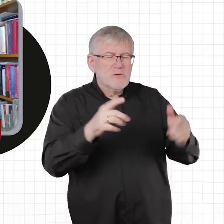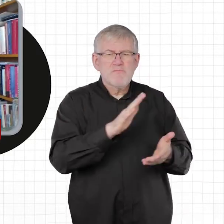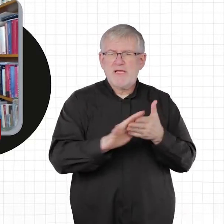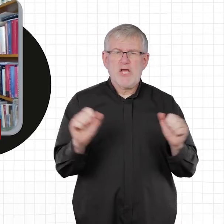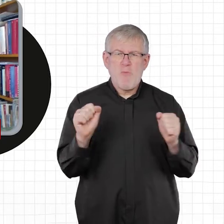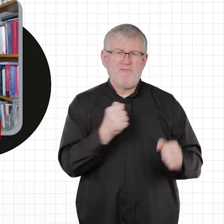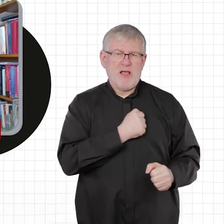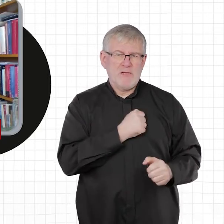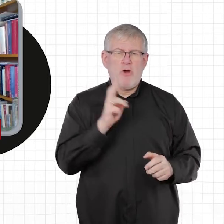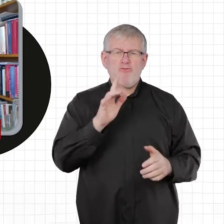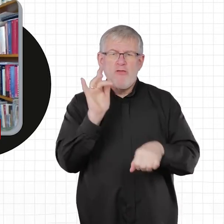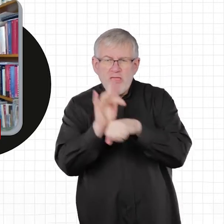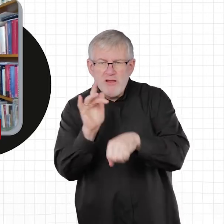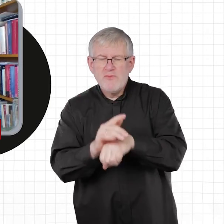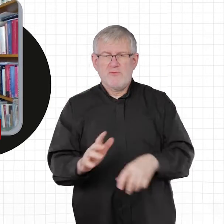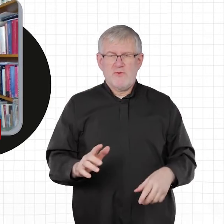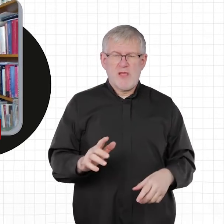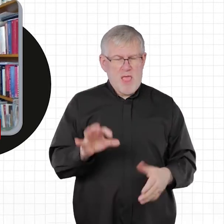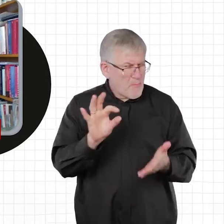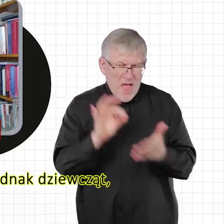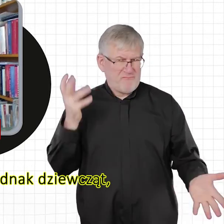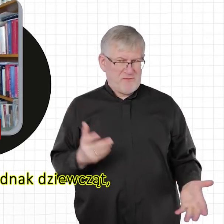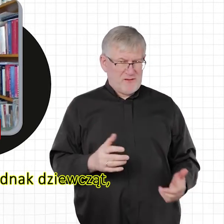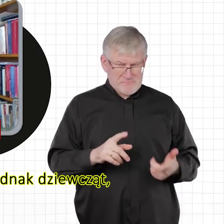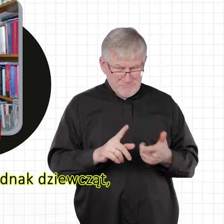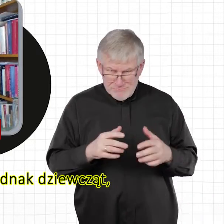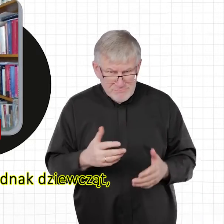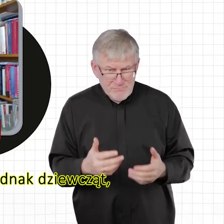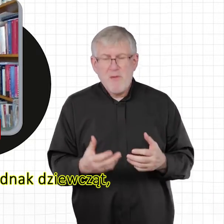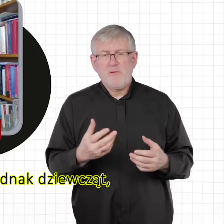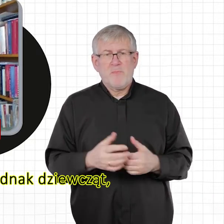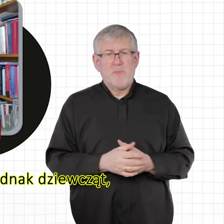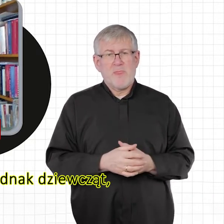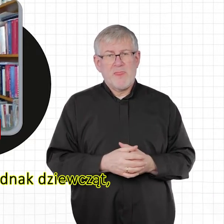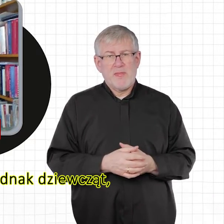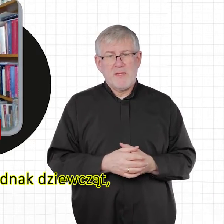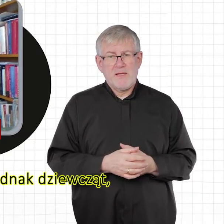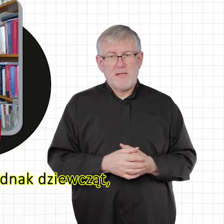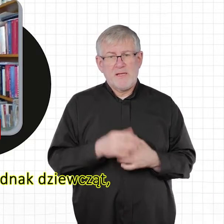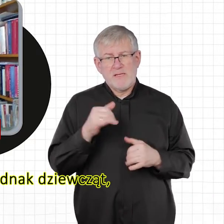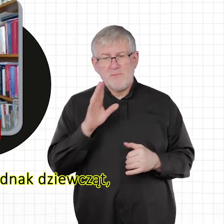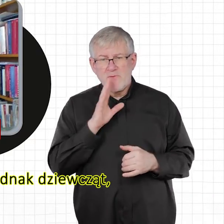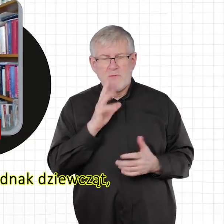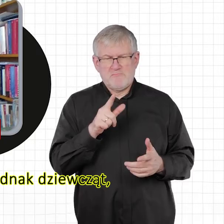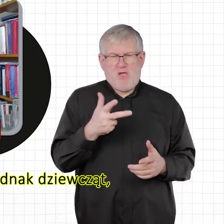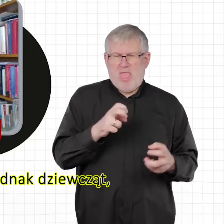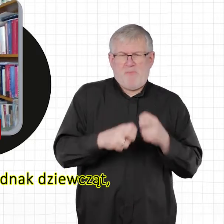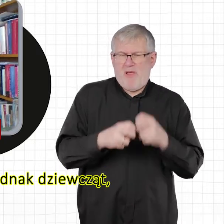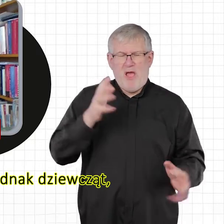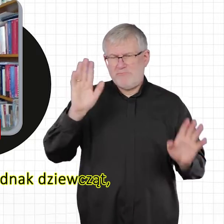Yeah, so, we are like I think. Oh, sorry. No, continue. I was just thinking,